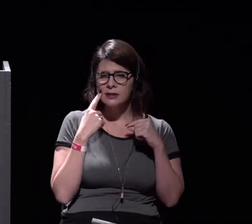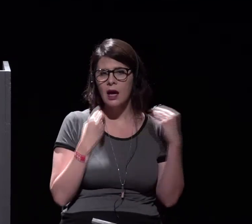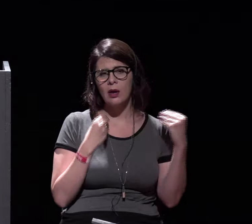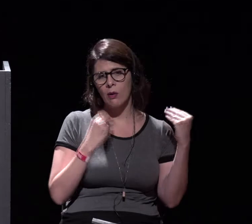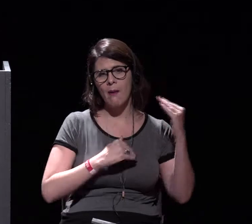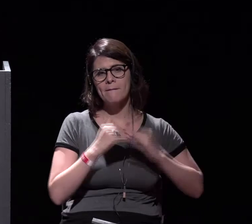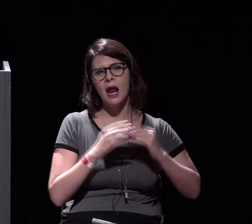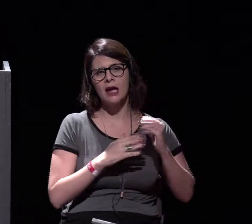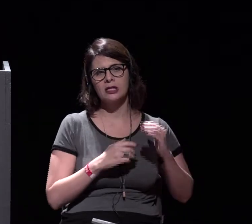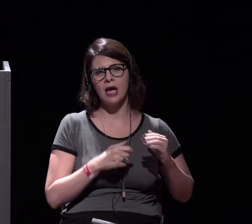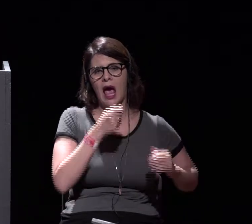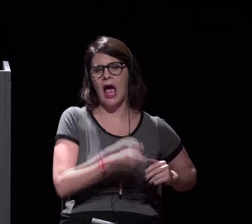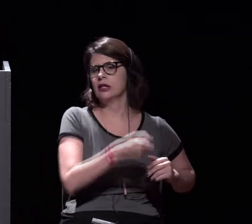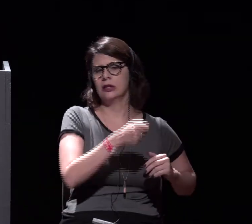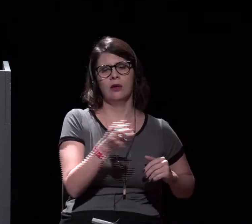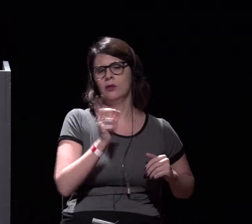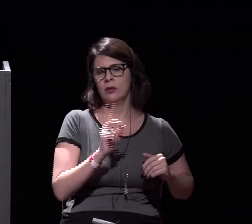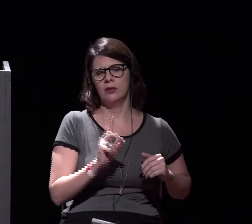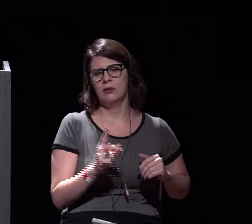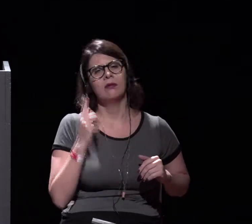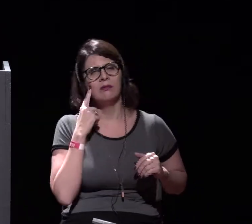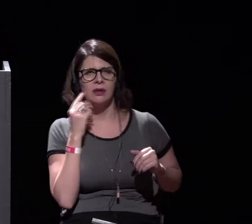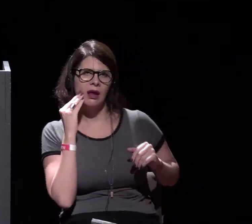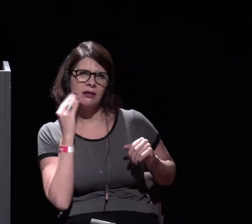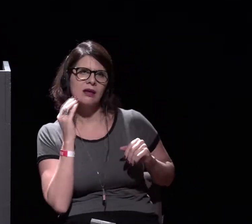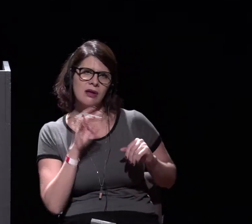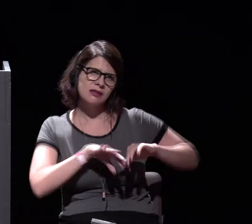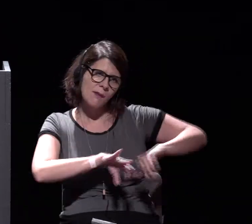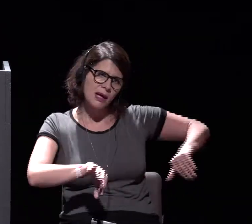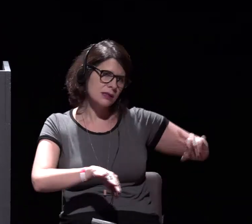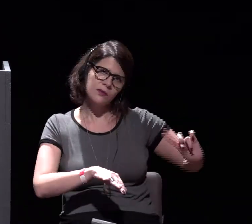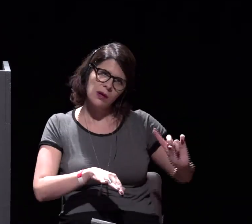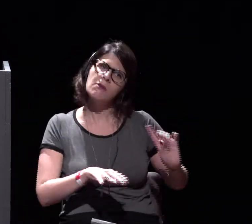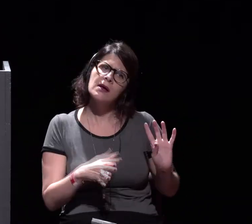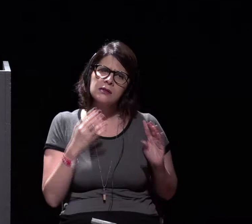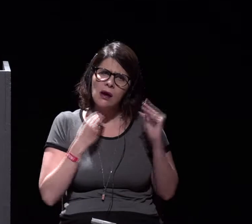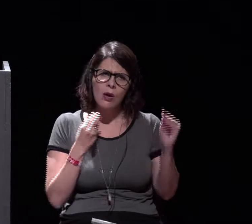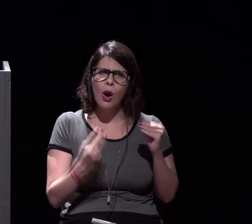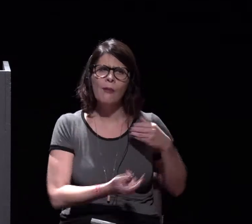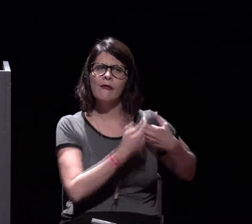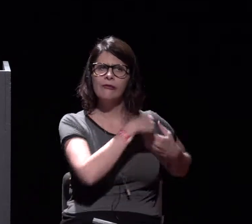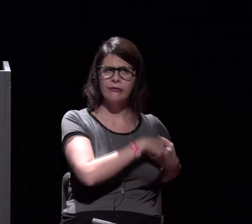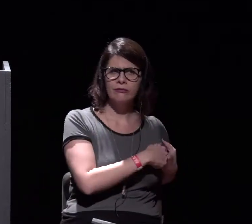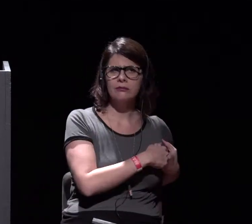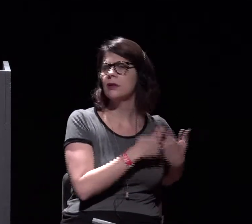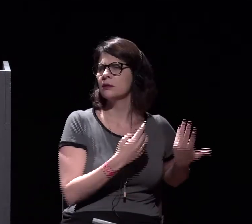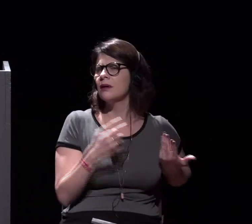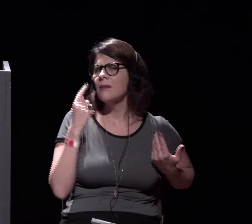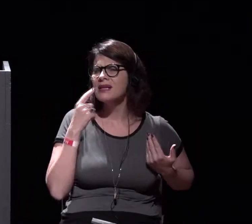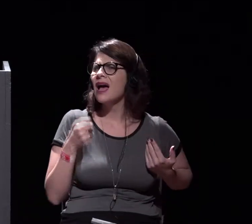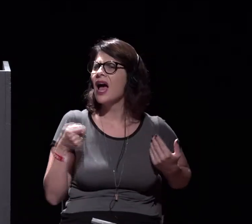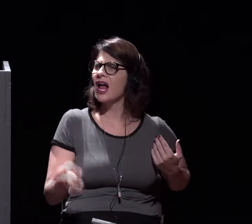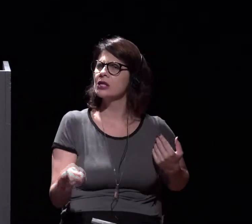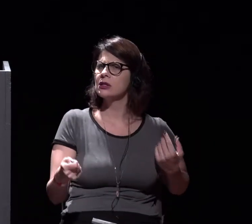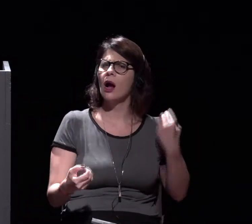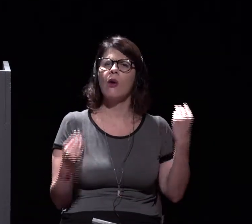but actually to rethink quite radically what a museum could be or should be and where it should be from. Moreover, and I